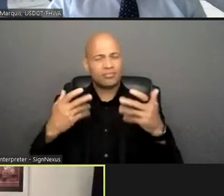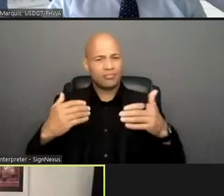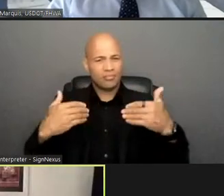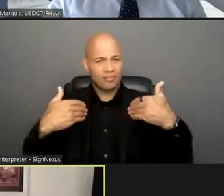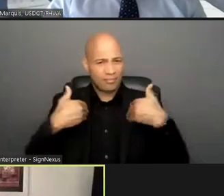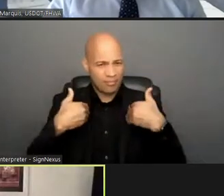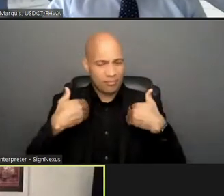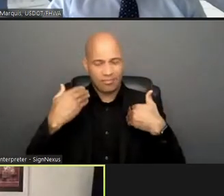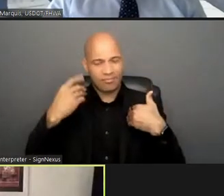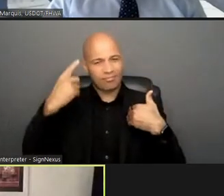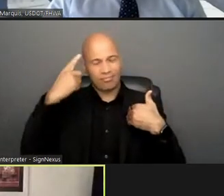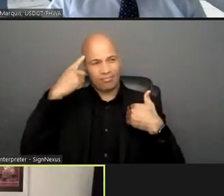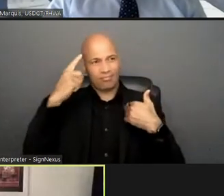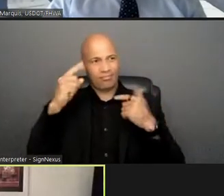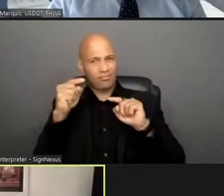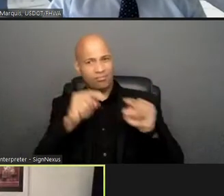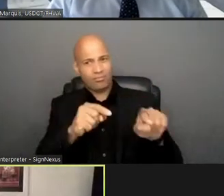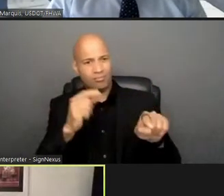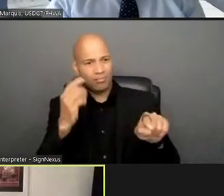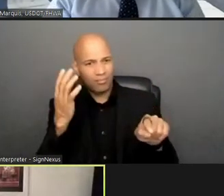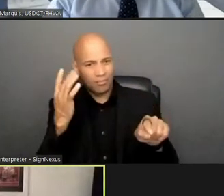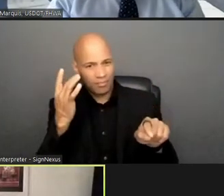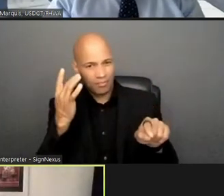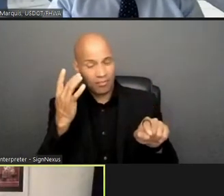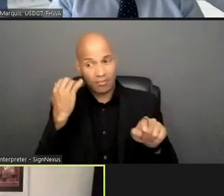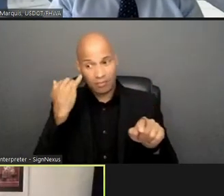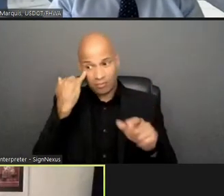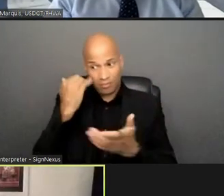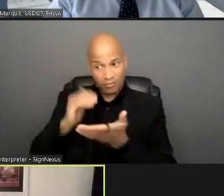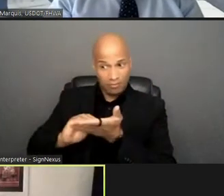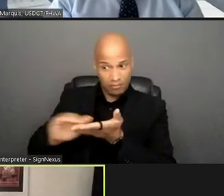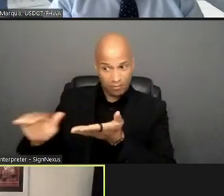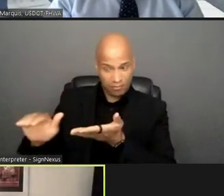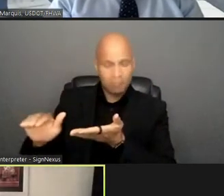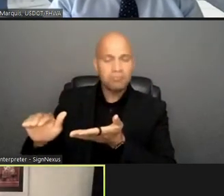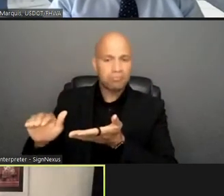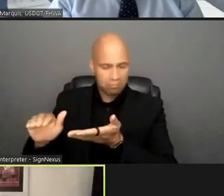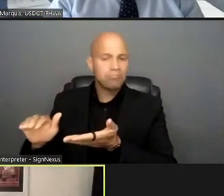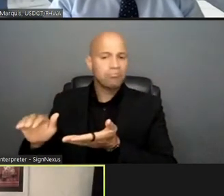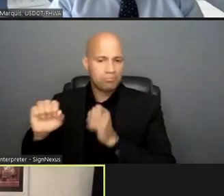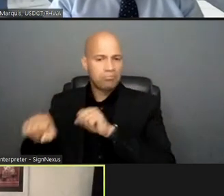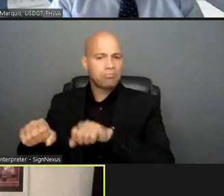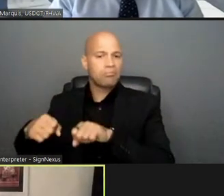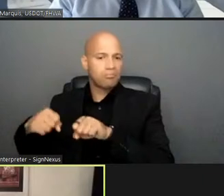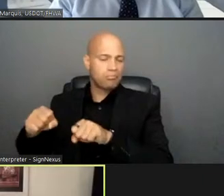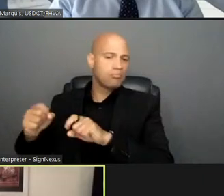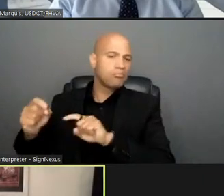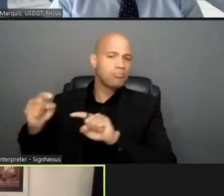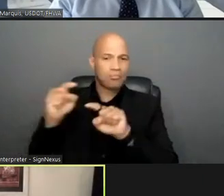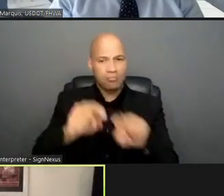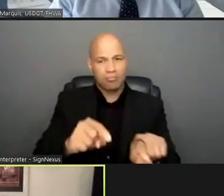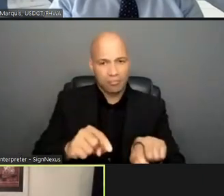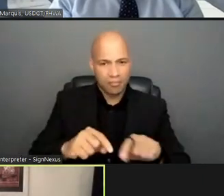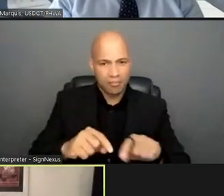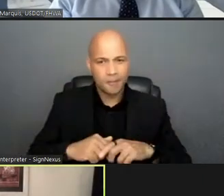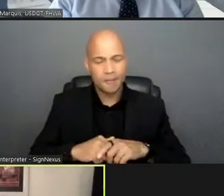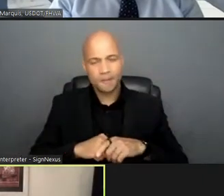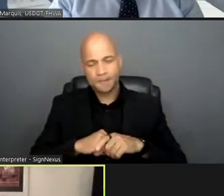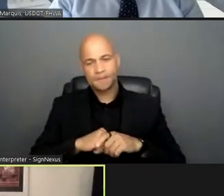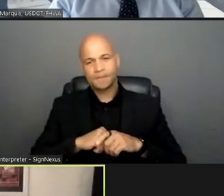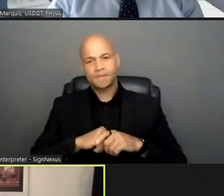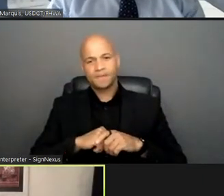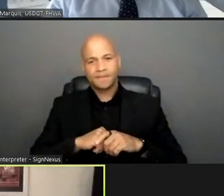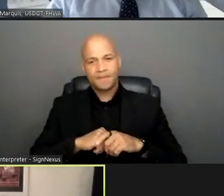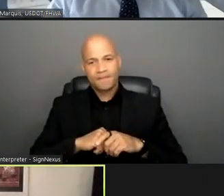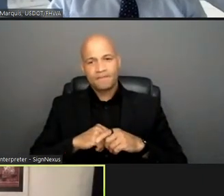consider driving to the city exempting them will get some people to consider driving their pedestrian killing trucks and our crowded seats streets of our city